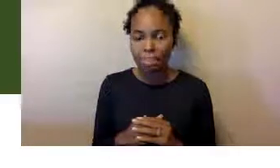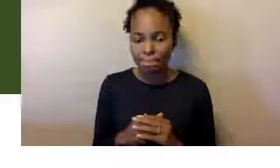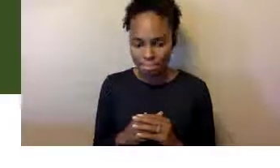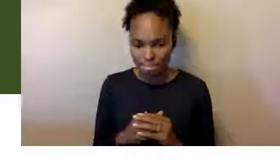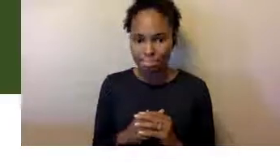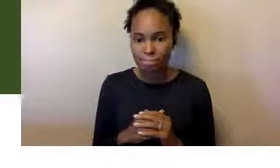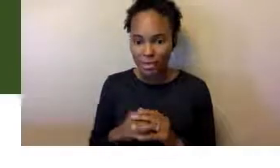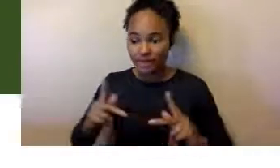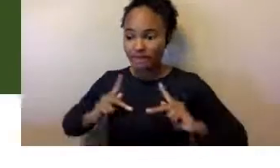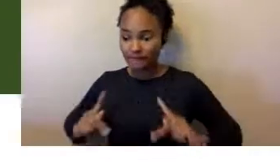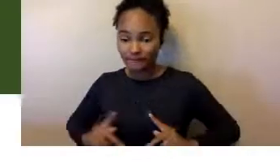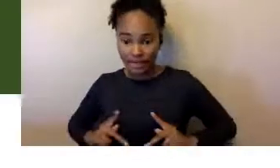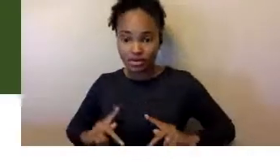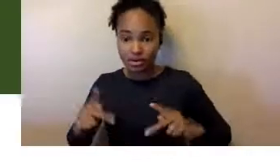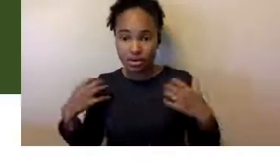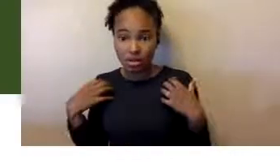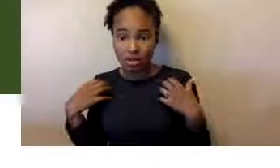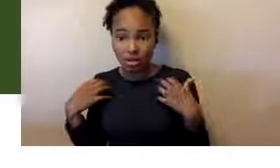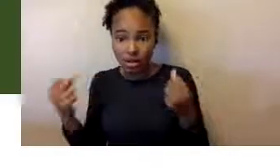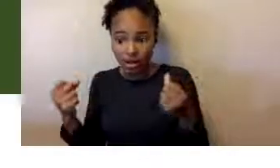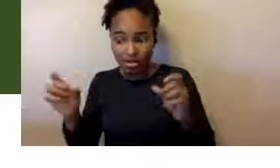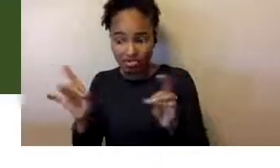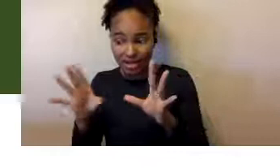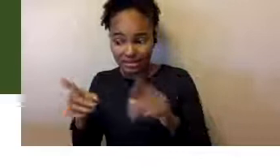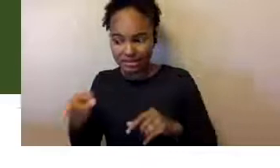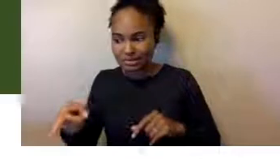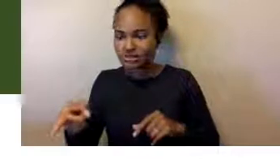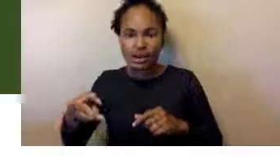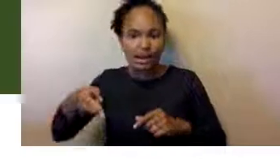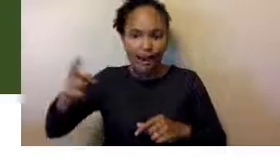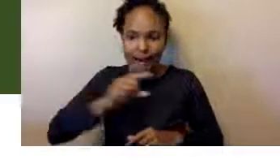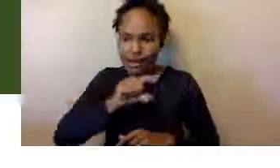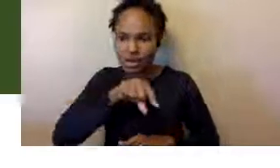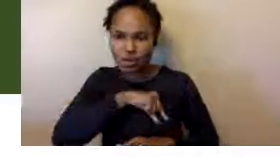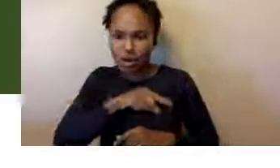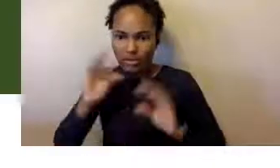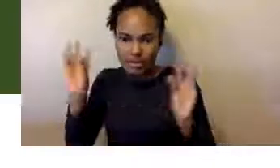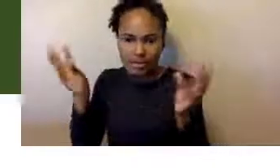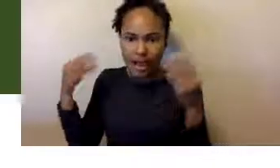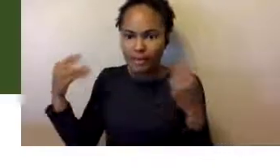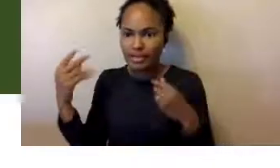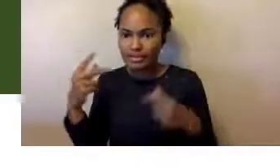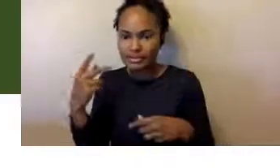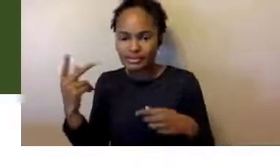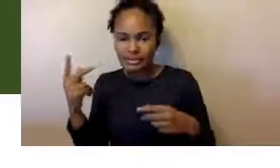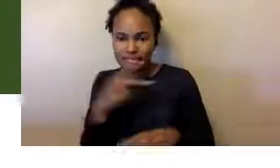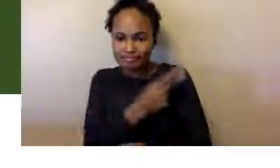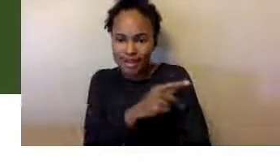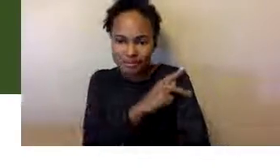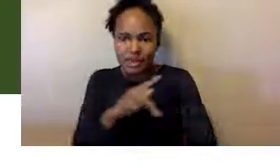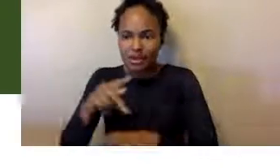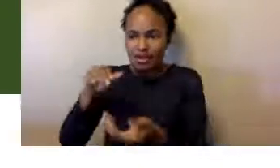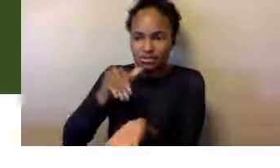service than an individual with a physical health crisis. And also, most state